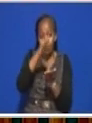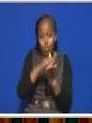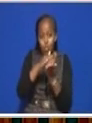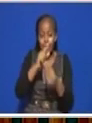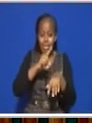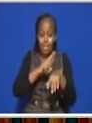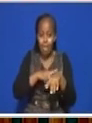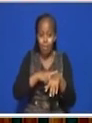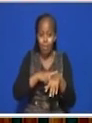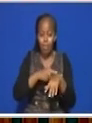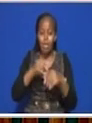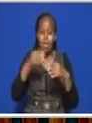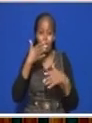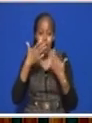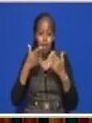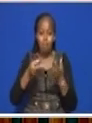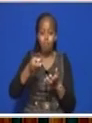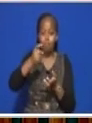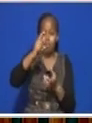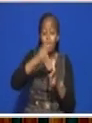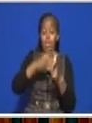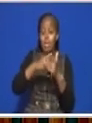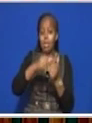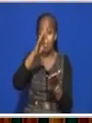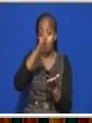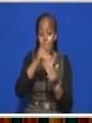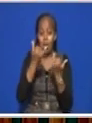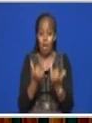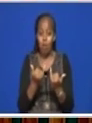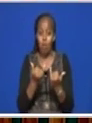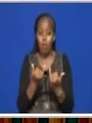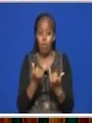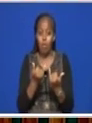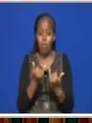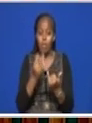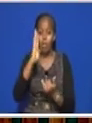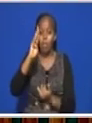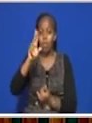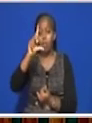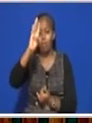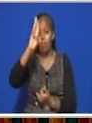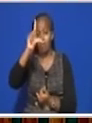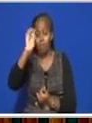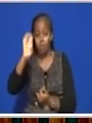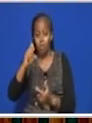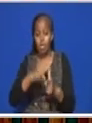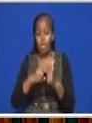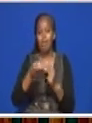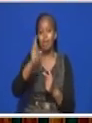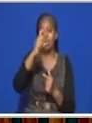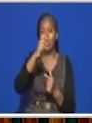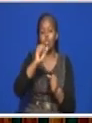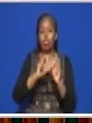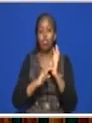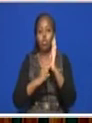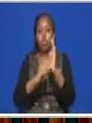rises, then the volume of the bubble should be expected to increase. Inverse proportionality. That is why we have an answer